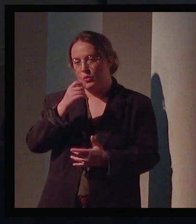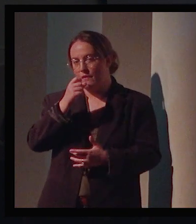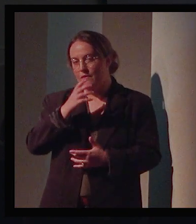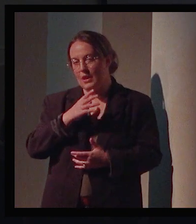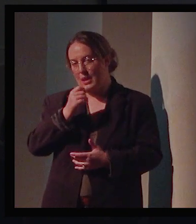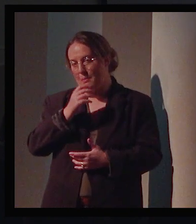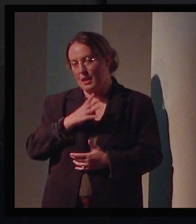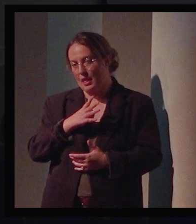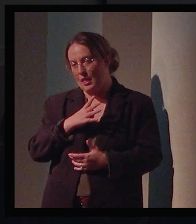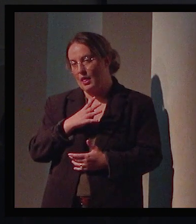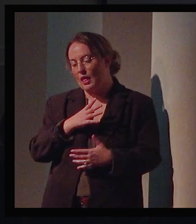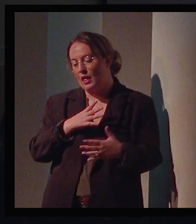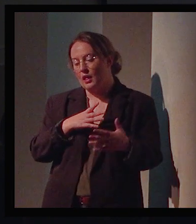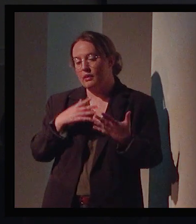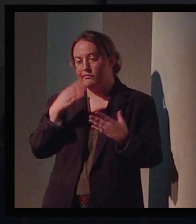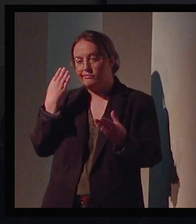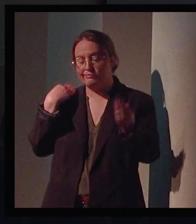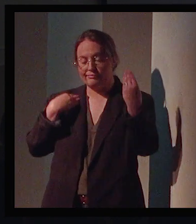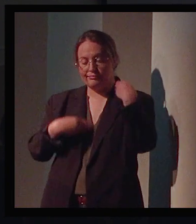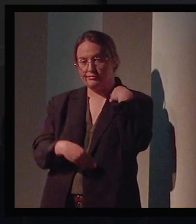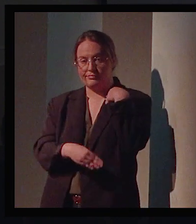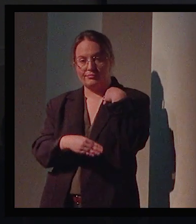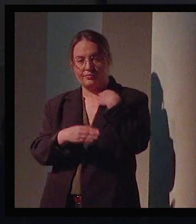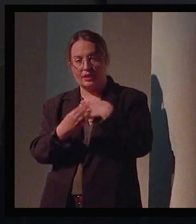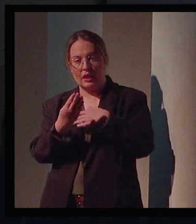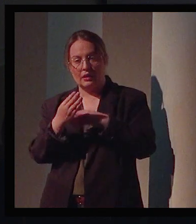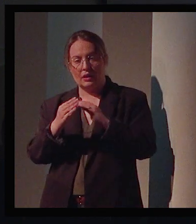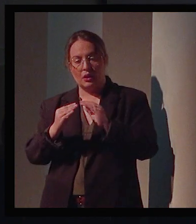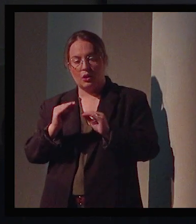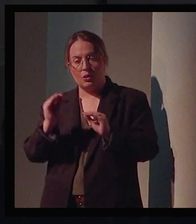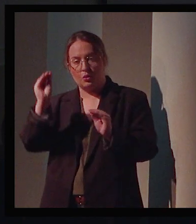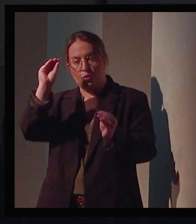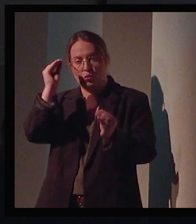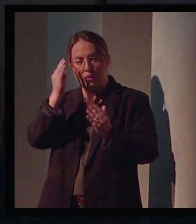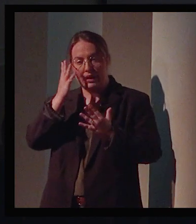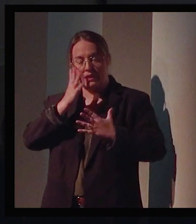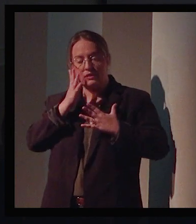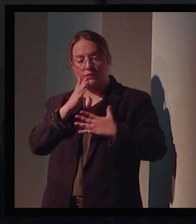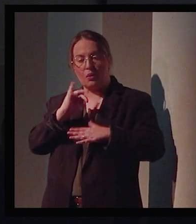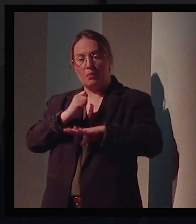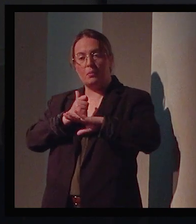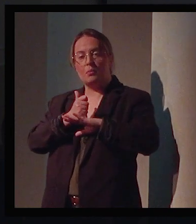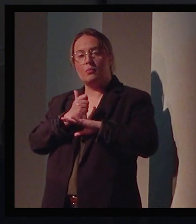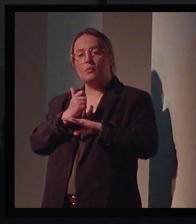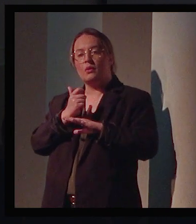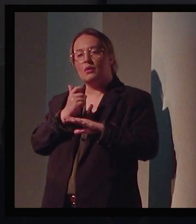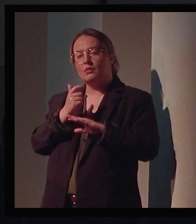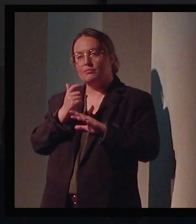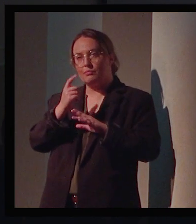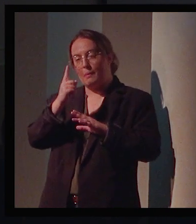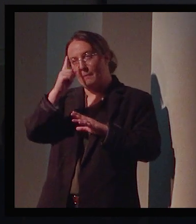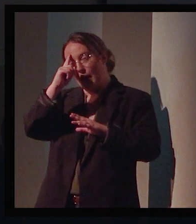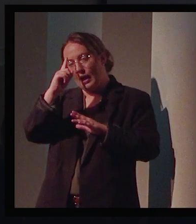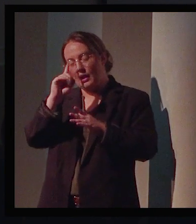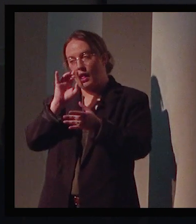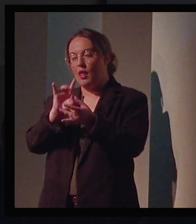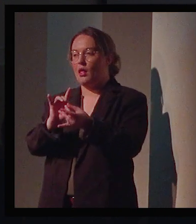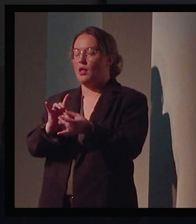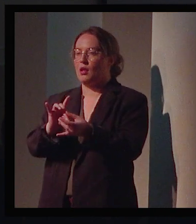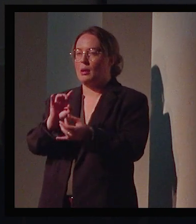of classical drapery and graceful poses, call to mind goddesses or forest nymphs, thus